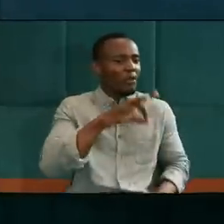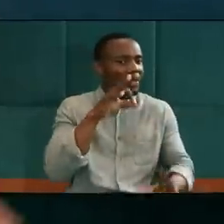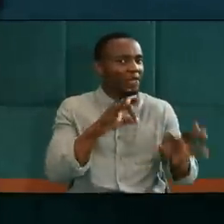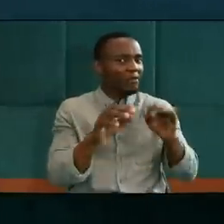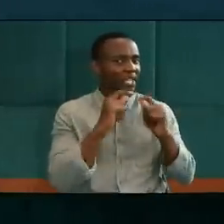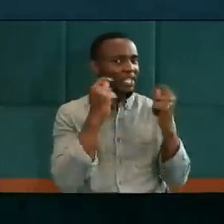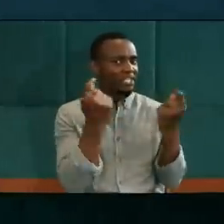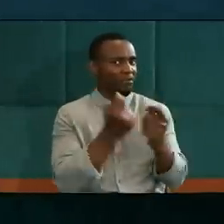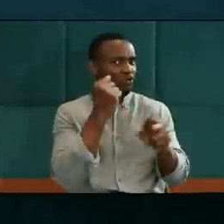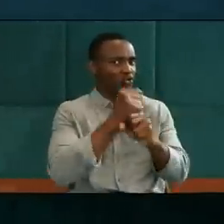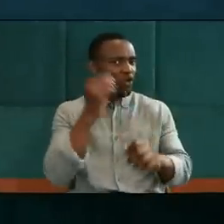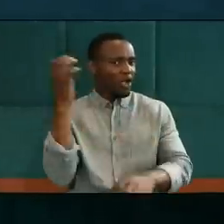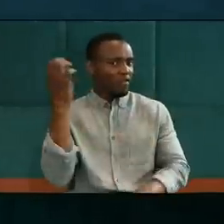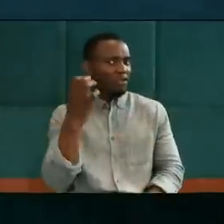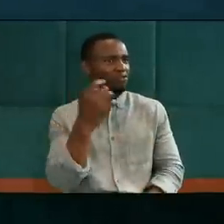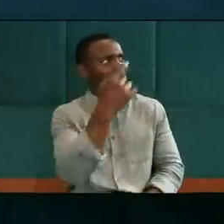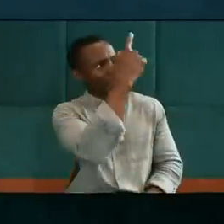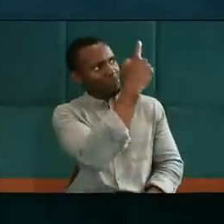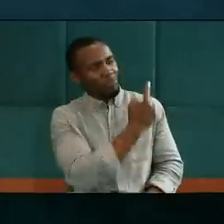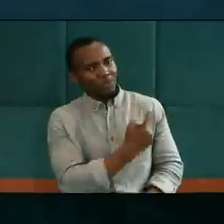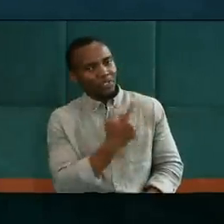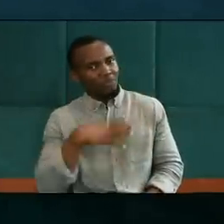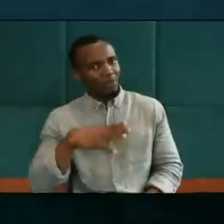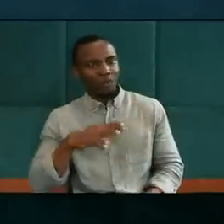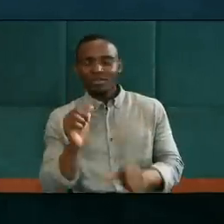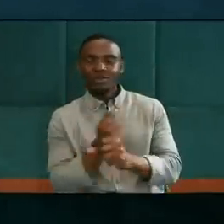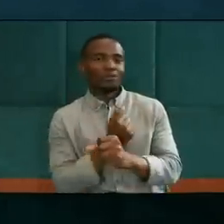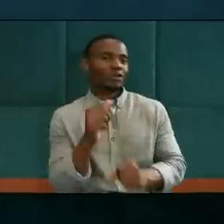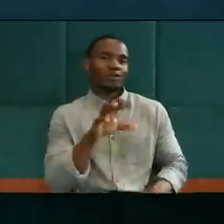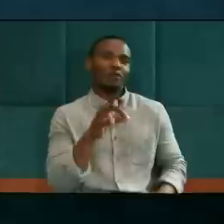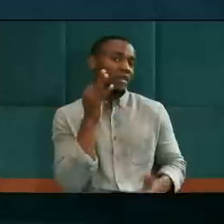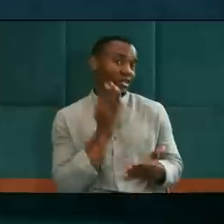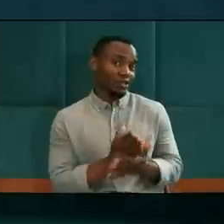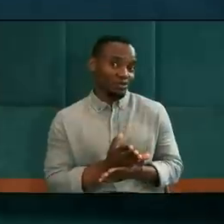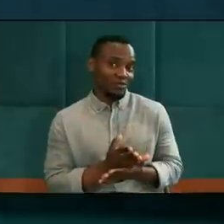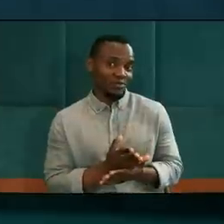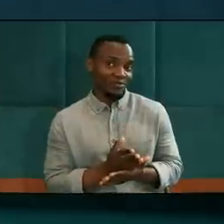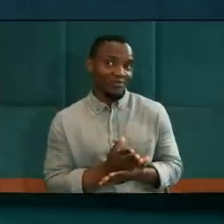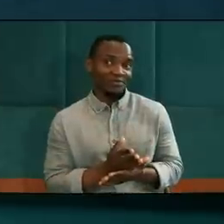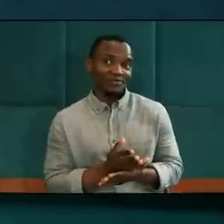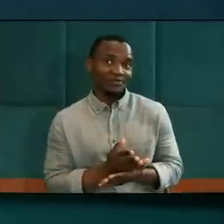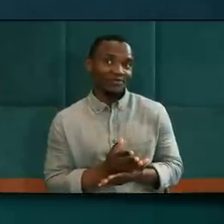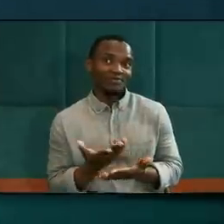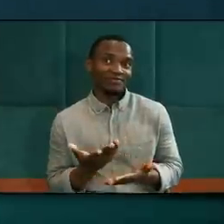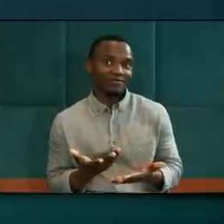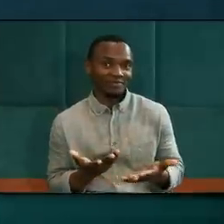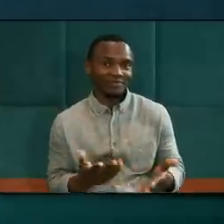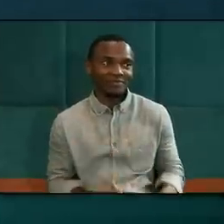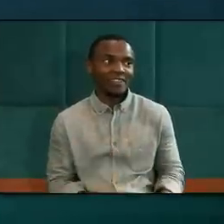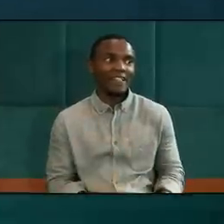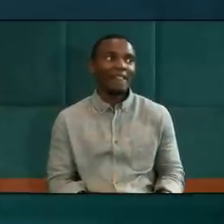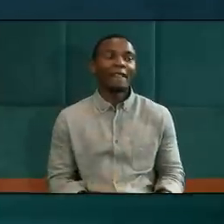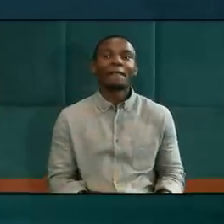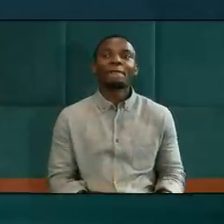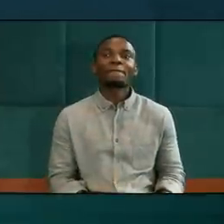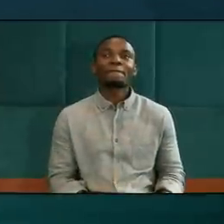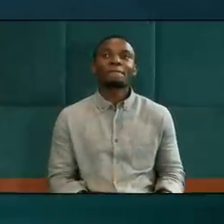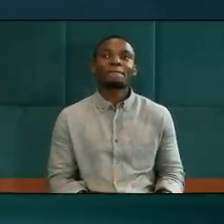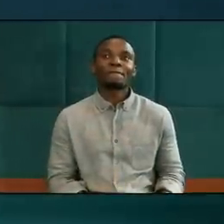do evangelism, these are not the guys we would put on our team. Amen? Yes.